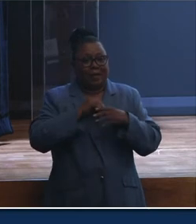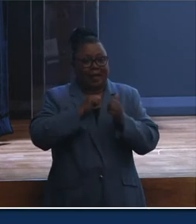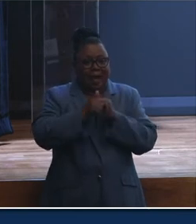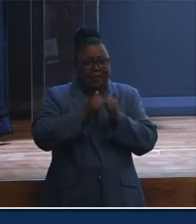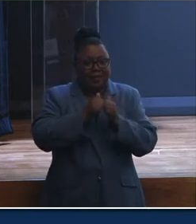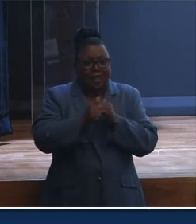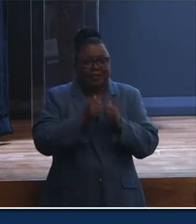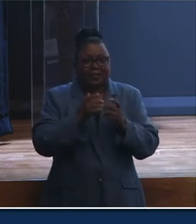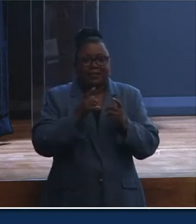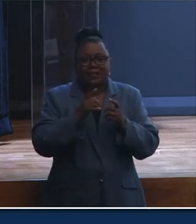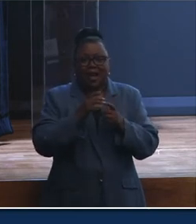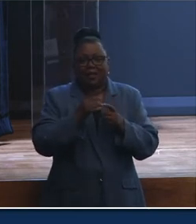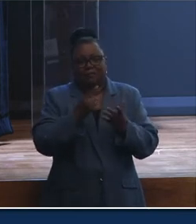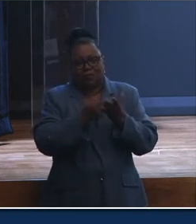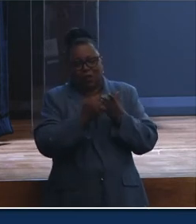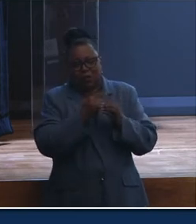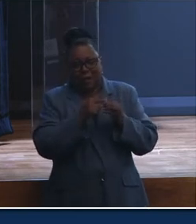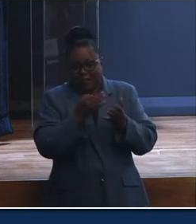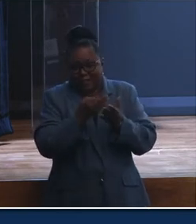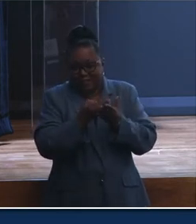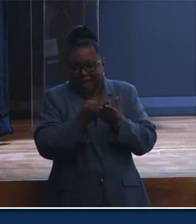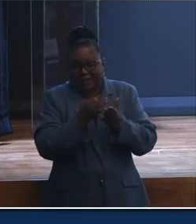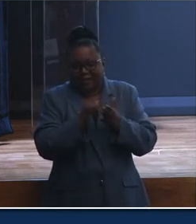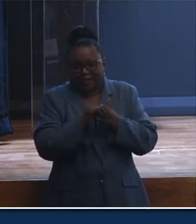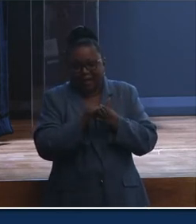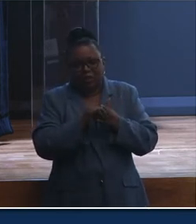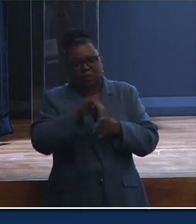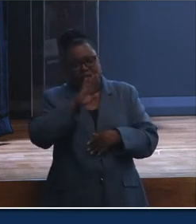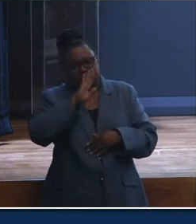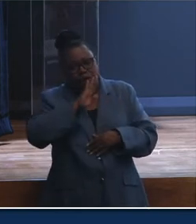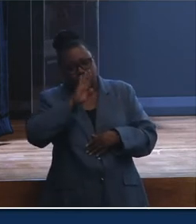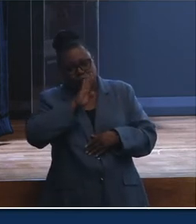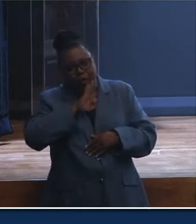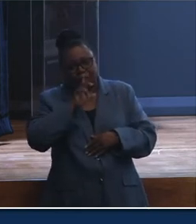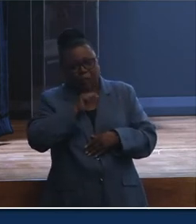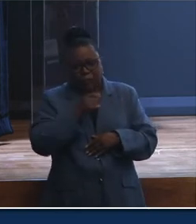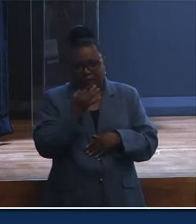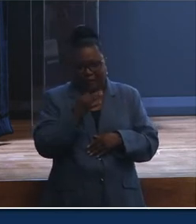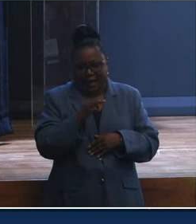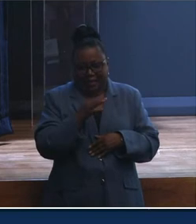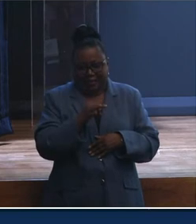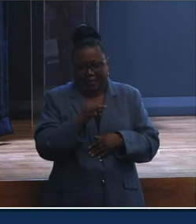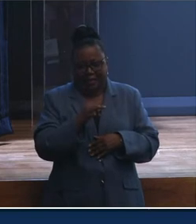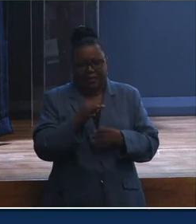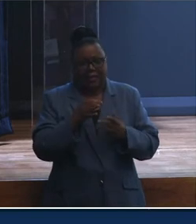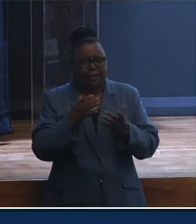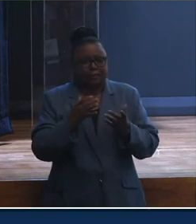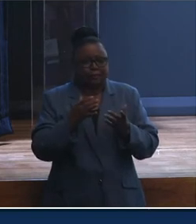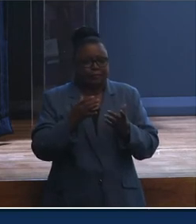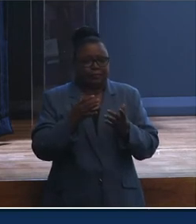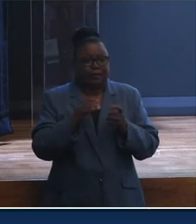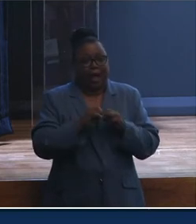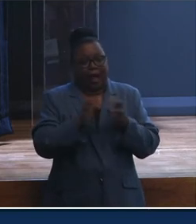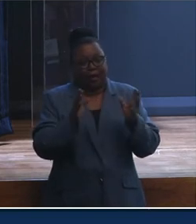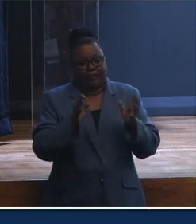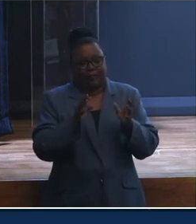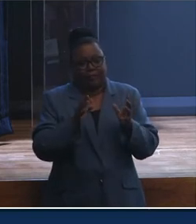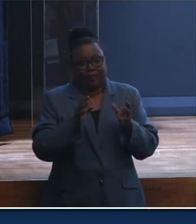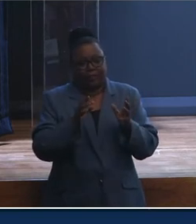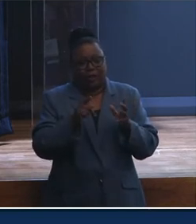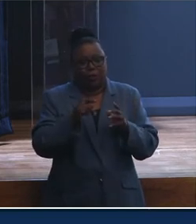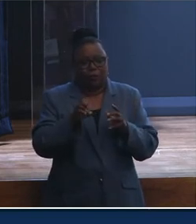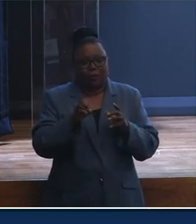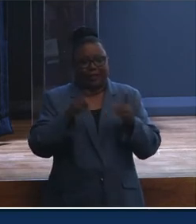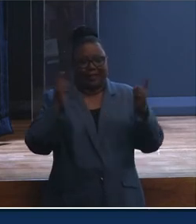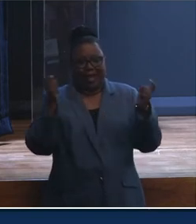athletics. And you talked about the fact that it was frustrating in 2019, obviously pre the